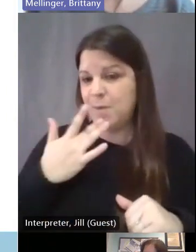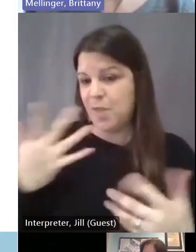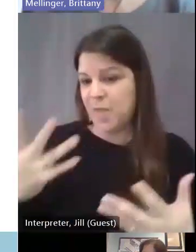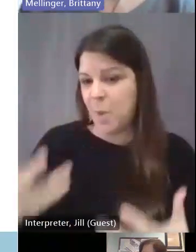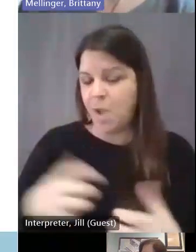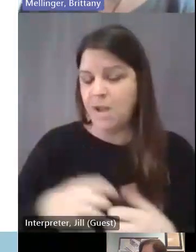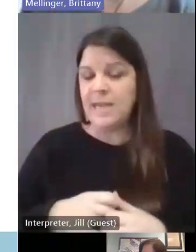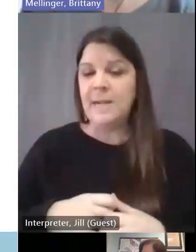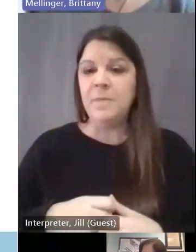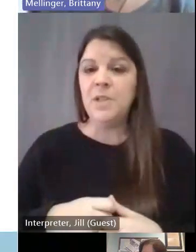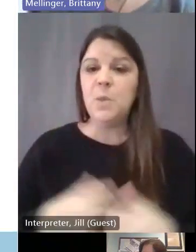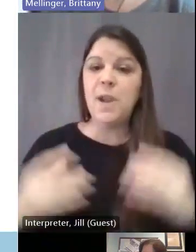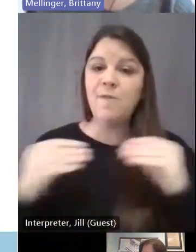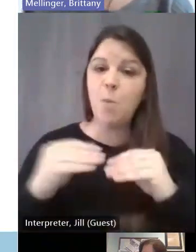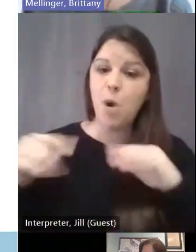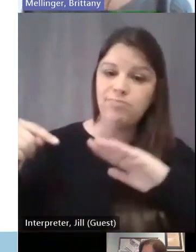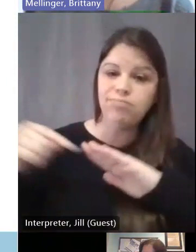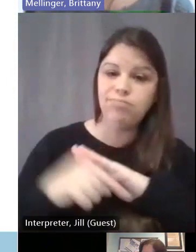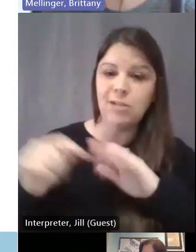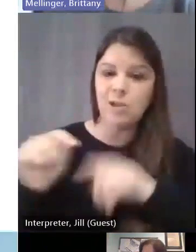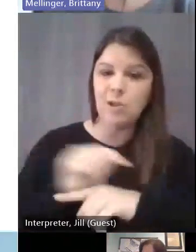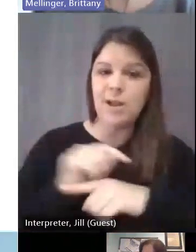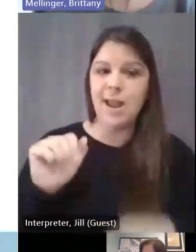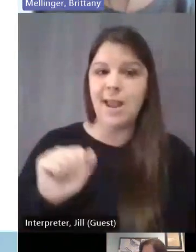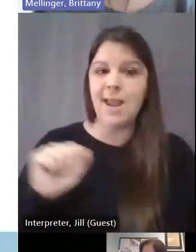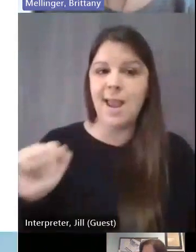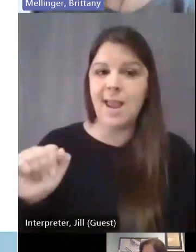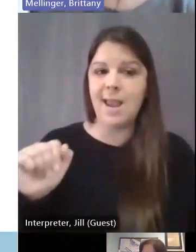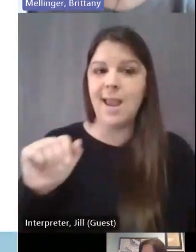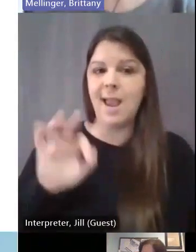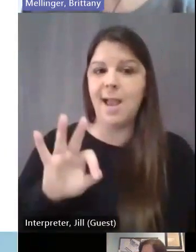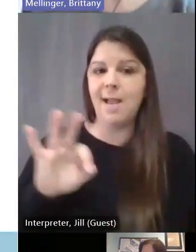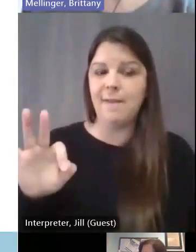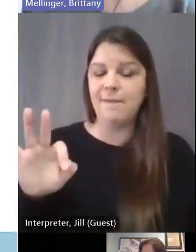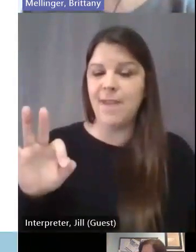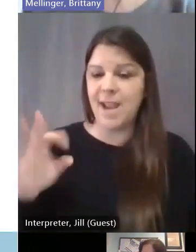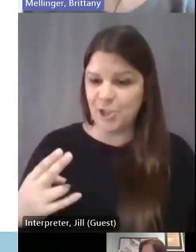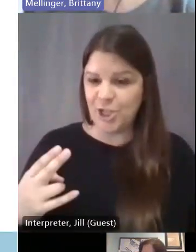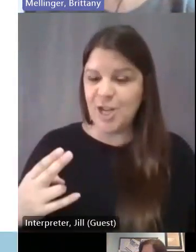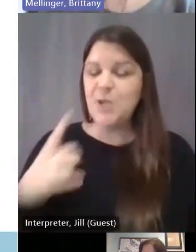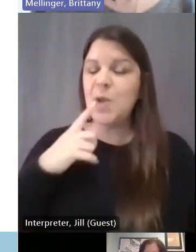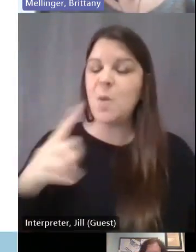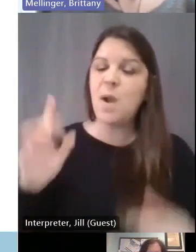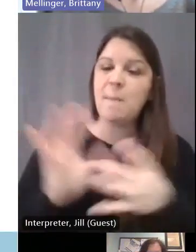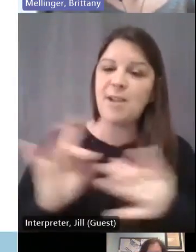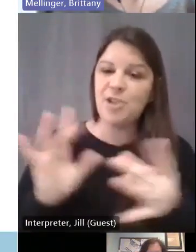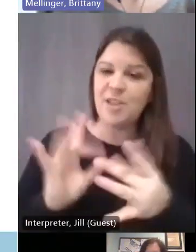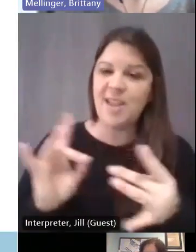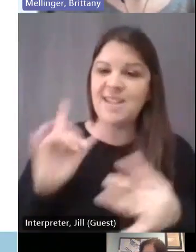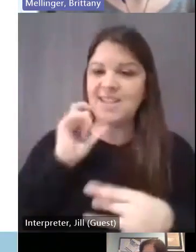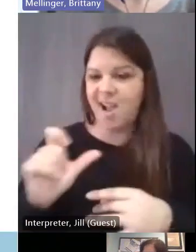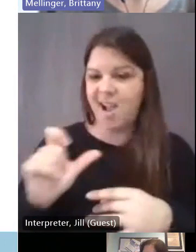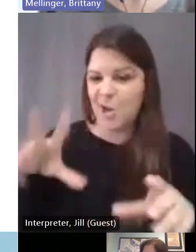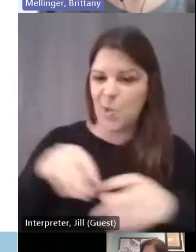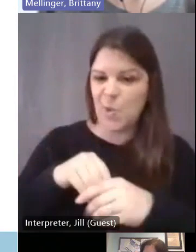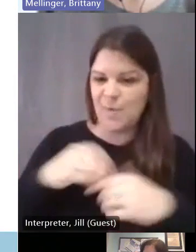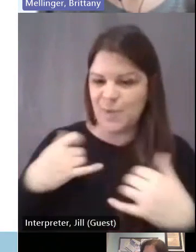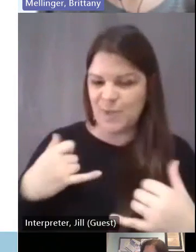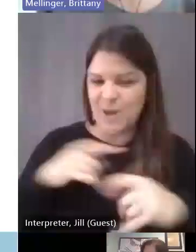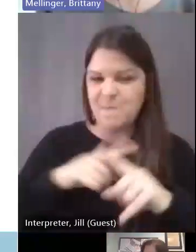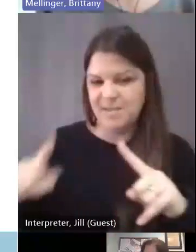And so we do have further training on AFFH. So I always want to mention it in my presentations, even though that's not going to be our focus